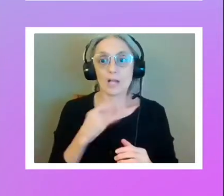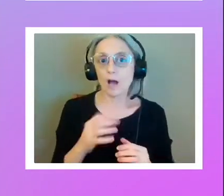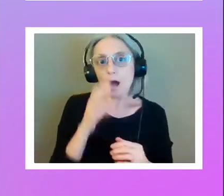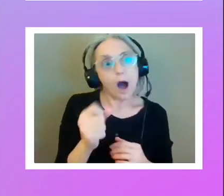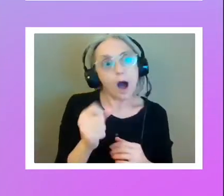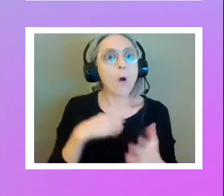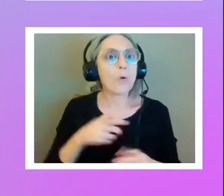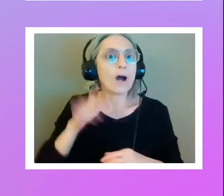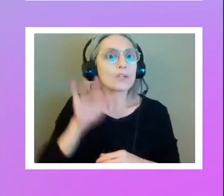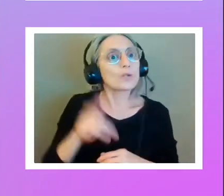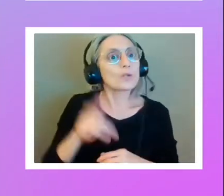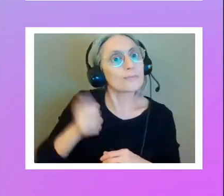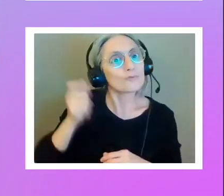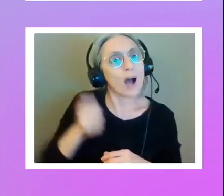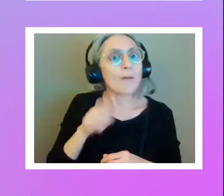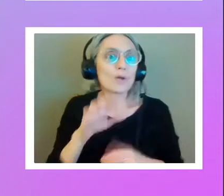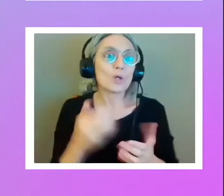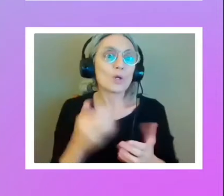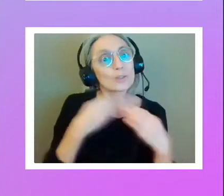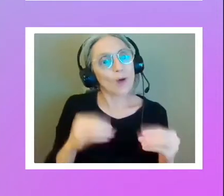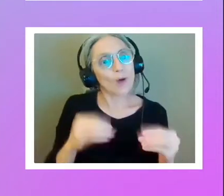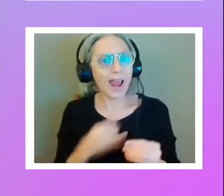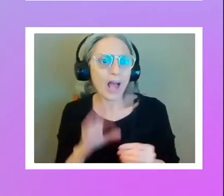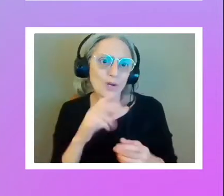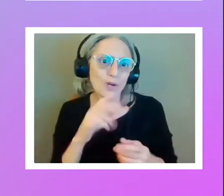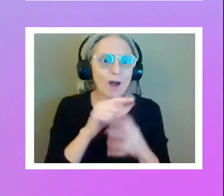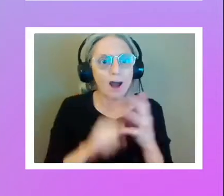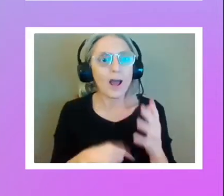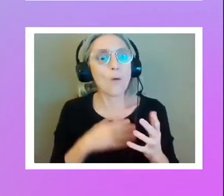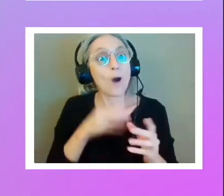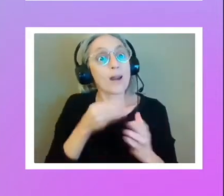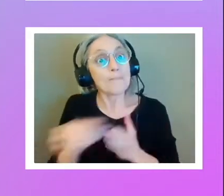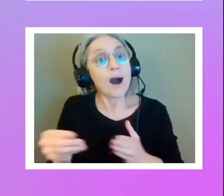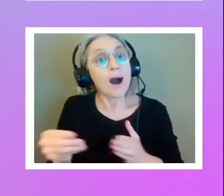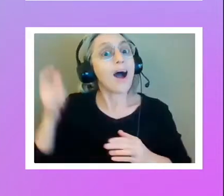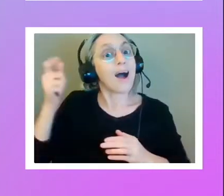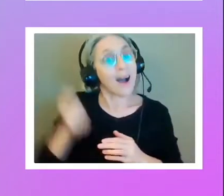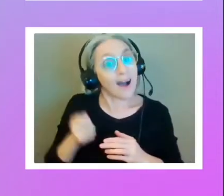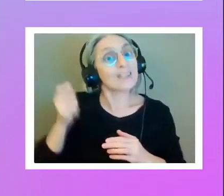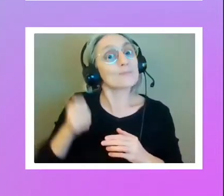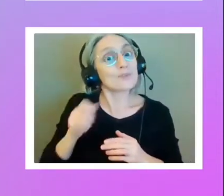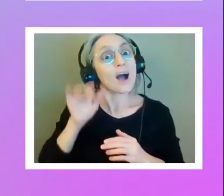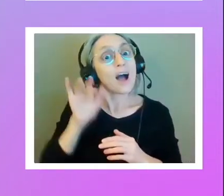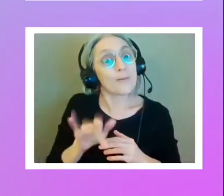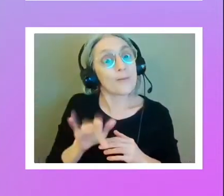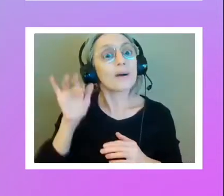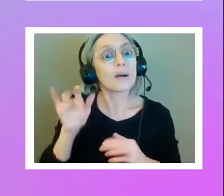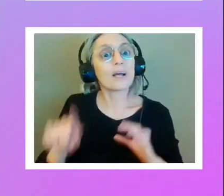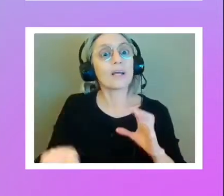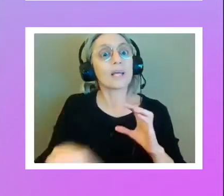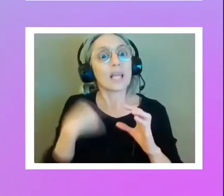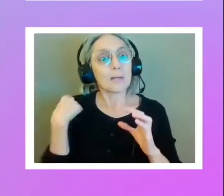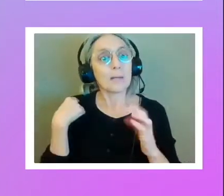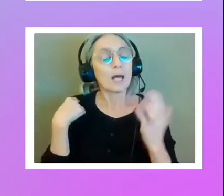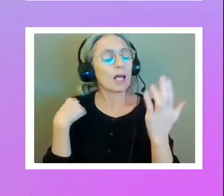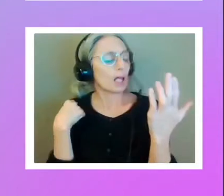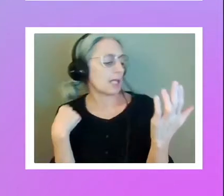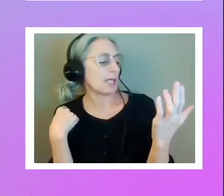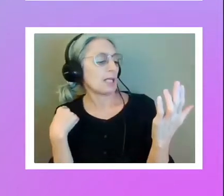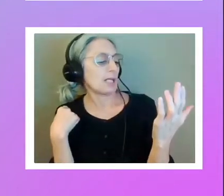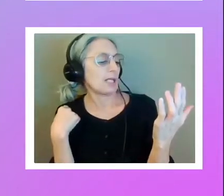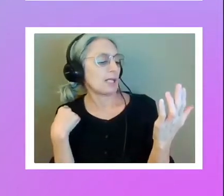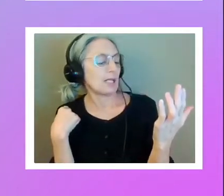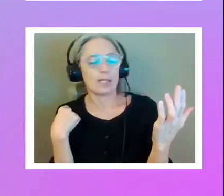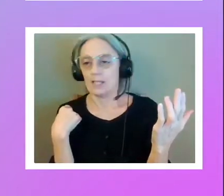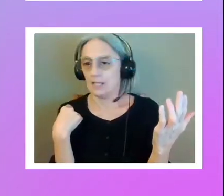your new store. I like these products. They subscribe, but the moment that they get their emails, they can't